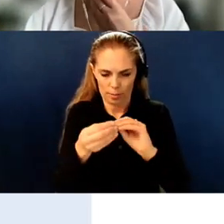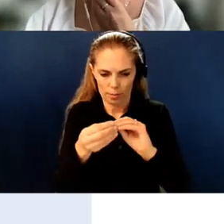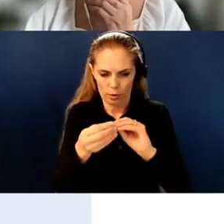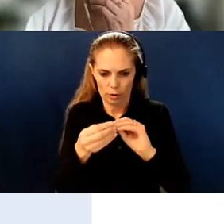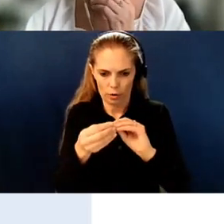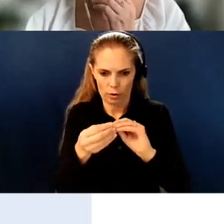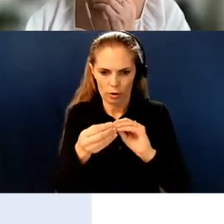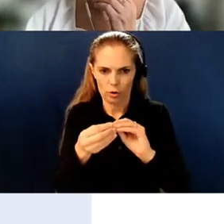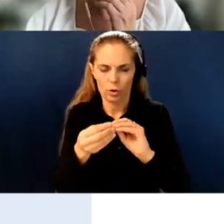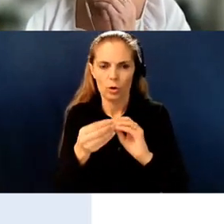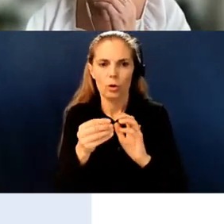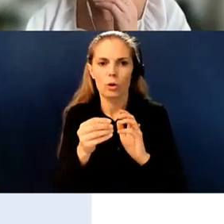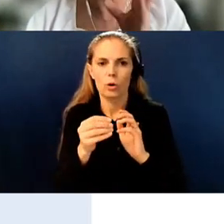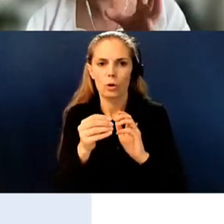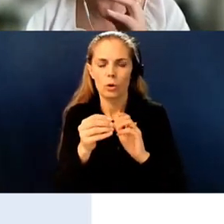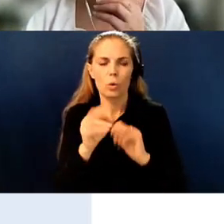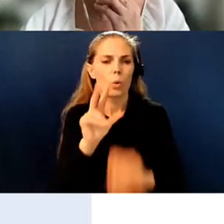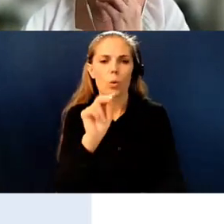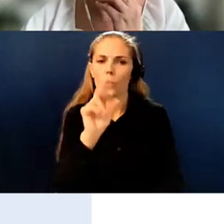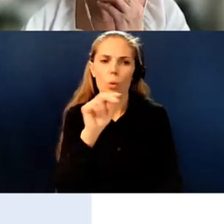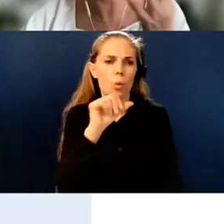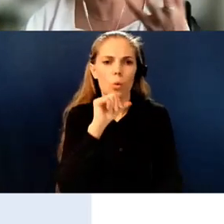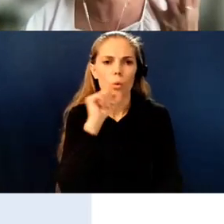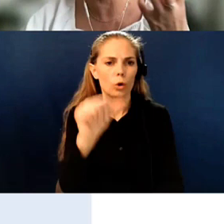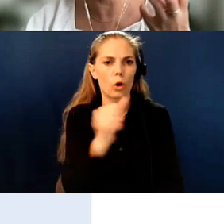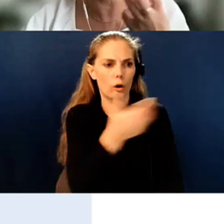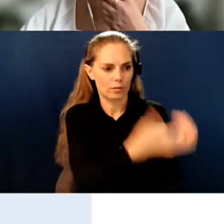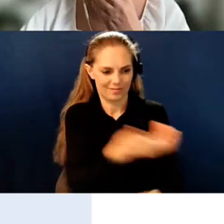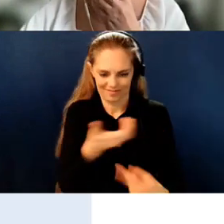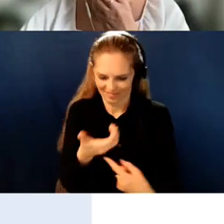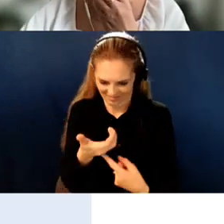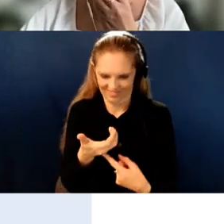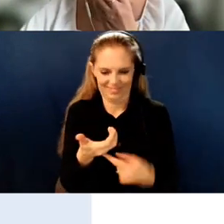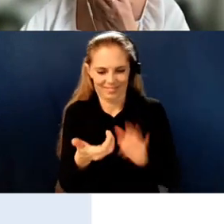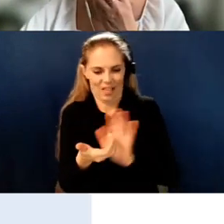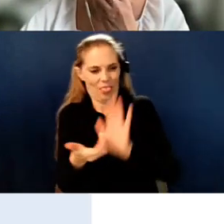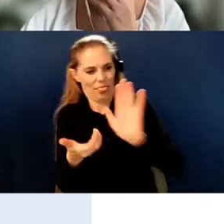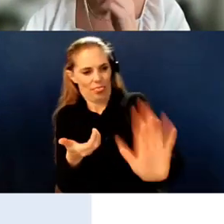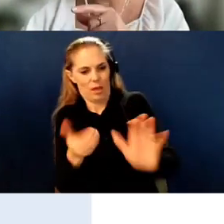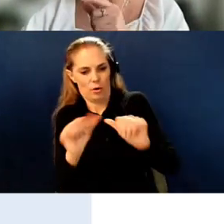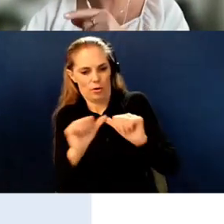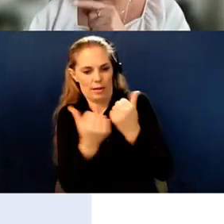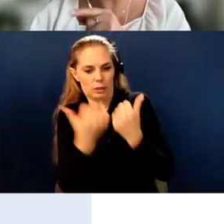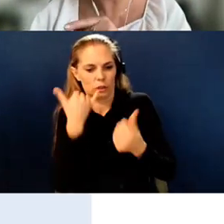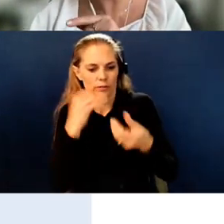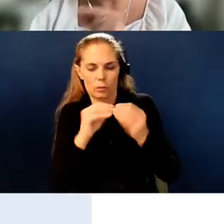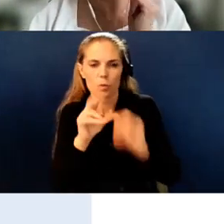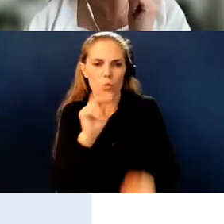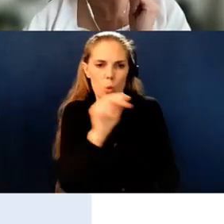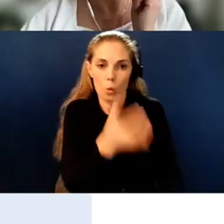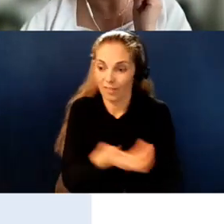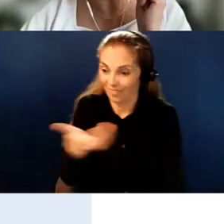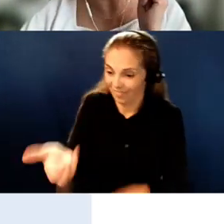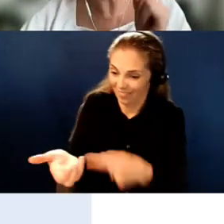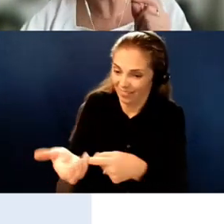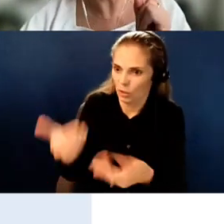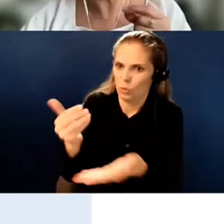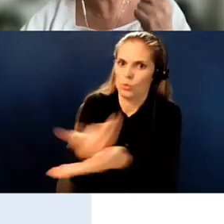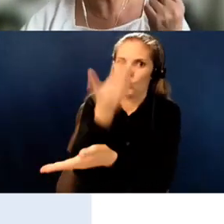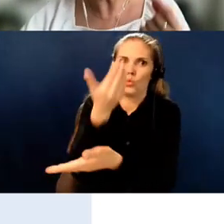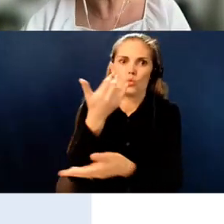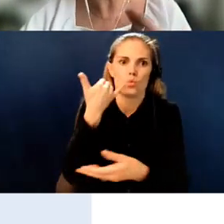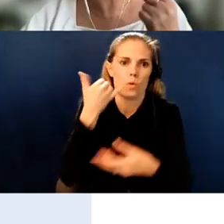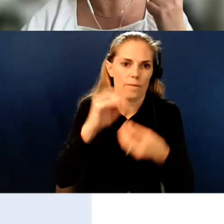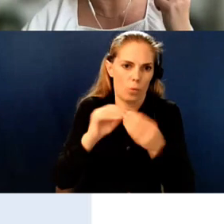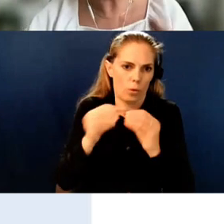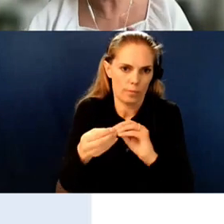phone number that you'll be using because it's a separate service than your regular phone number in the system. But as Jane suggested, you can